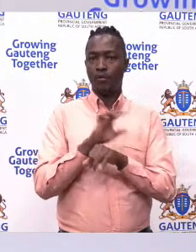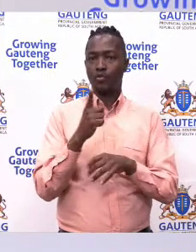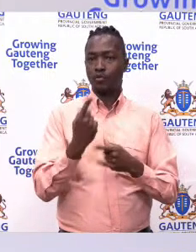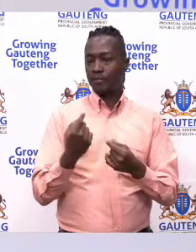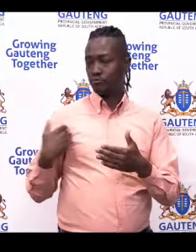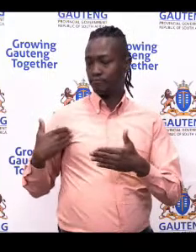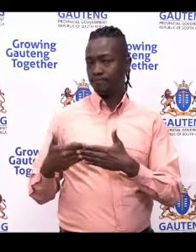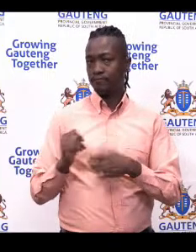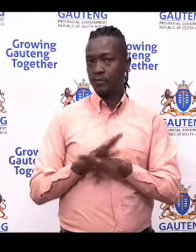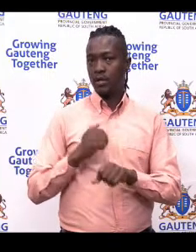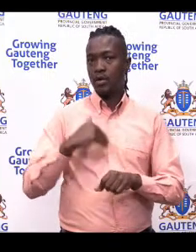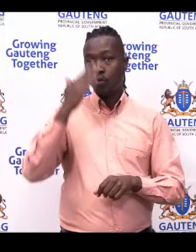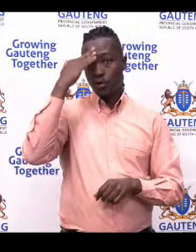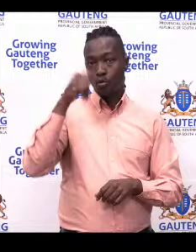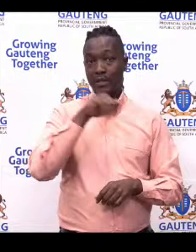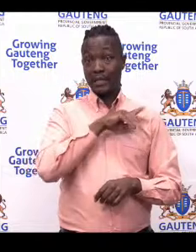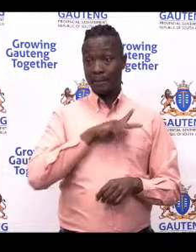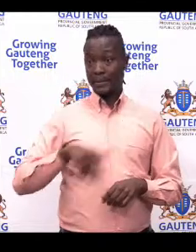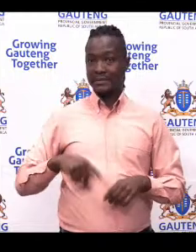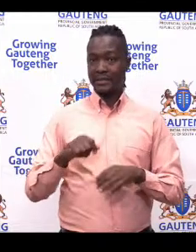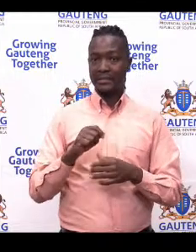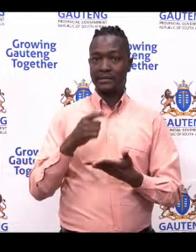We know that the President has deployed